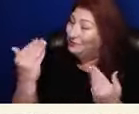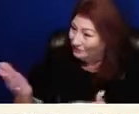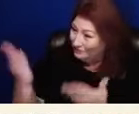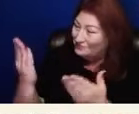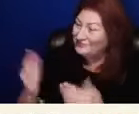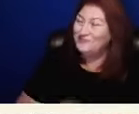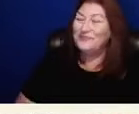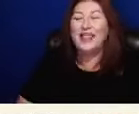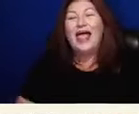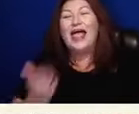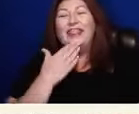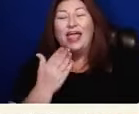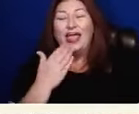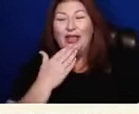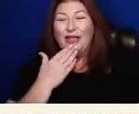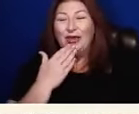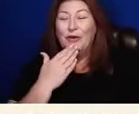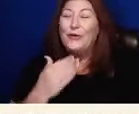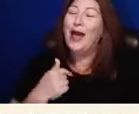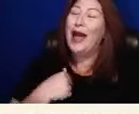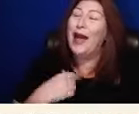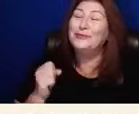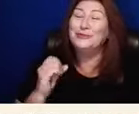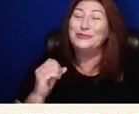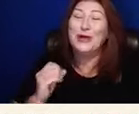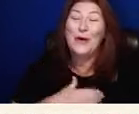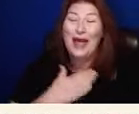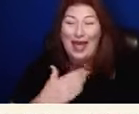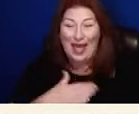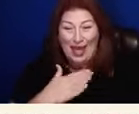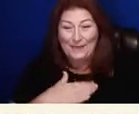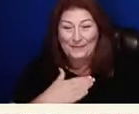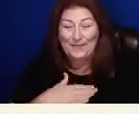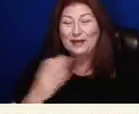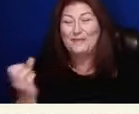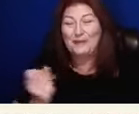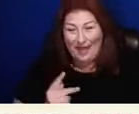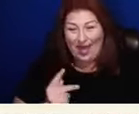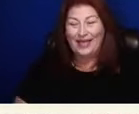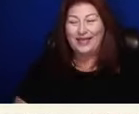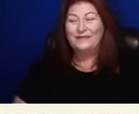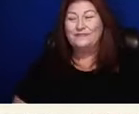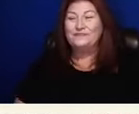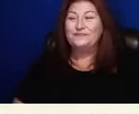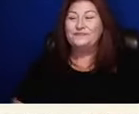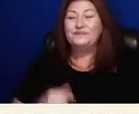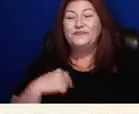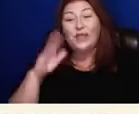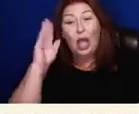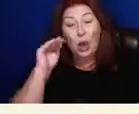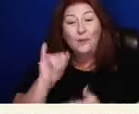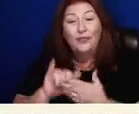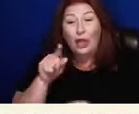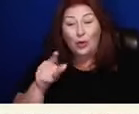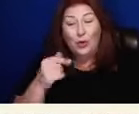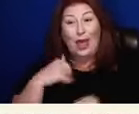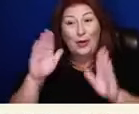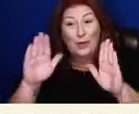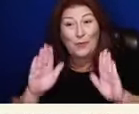Thank you. I am so happy, so glad to be back. I hope that you all have had a